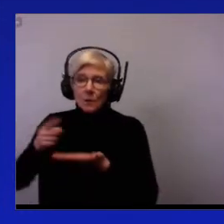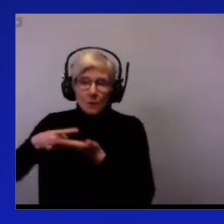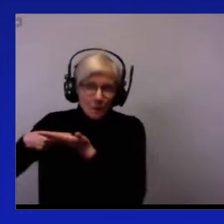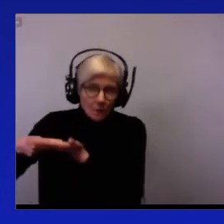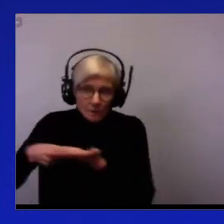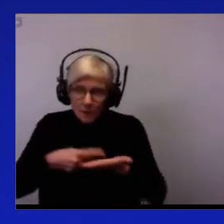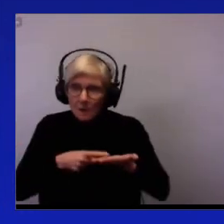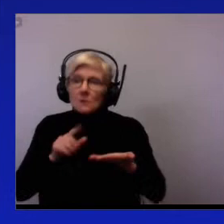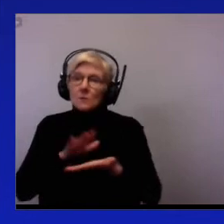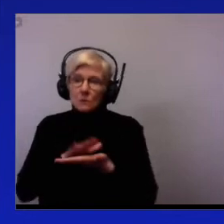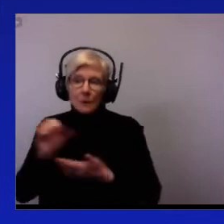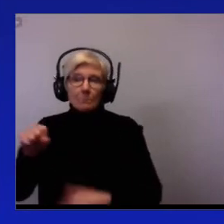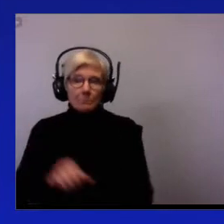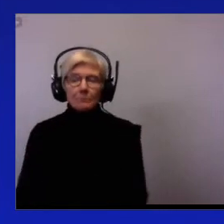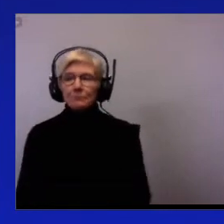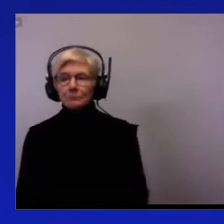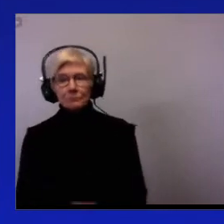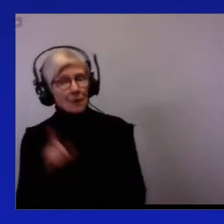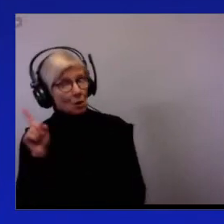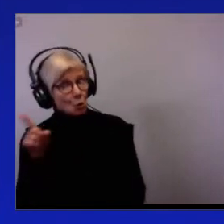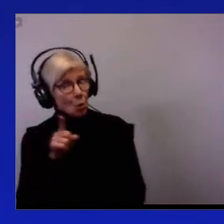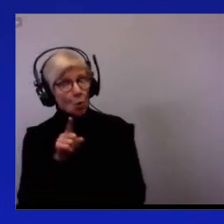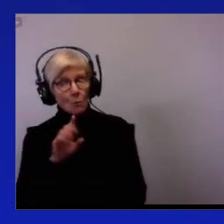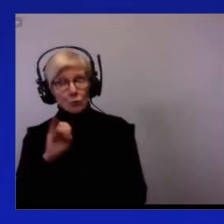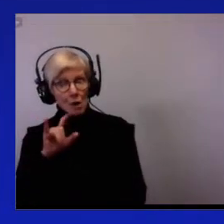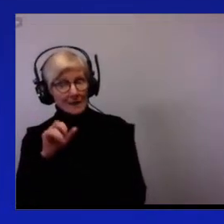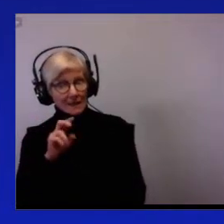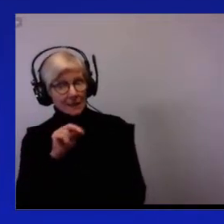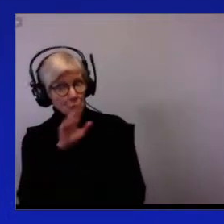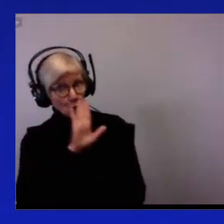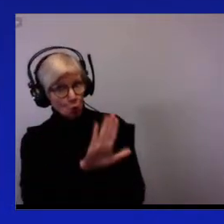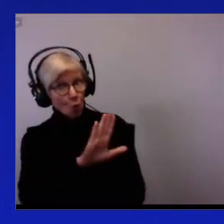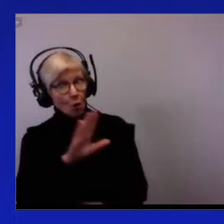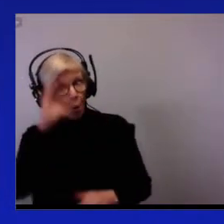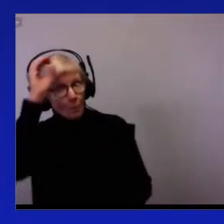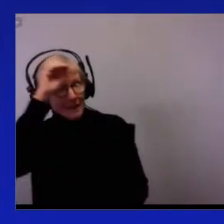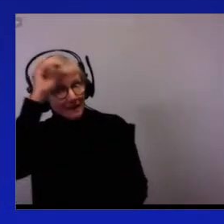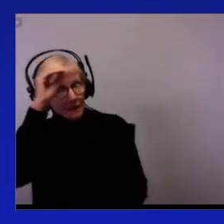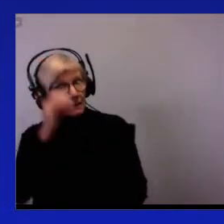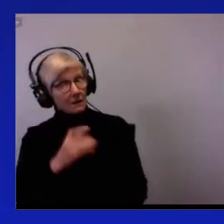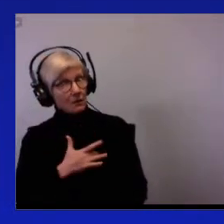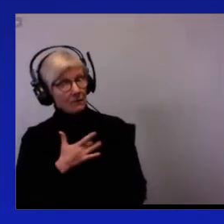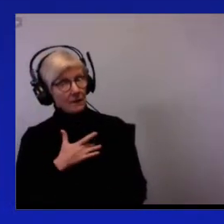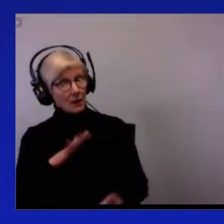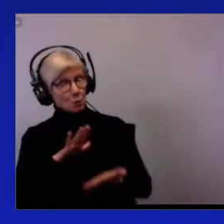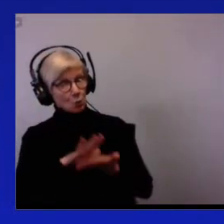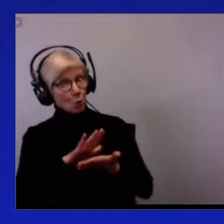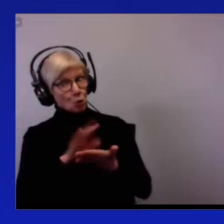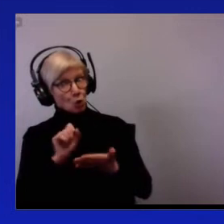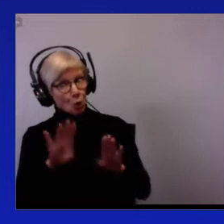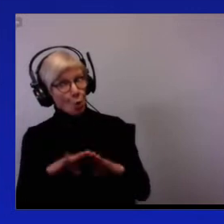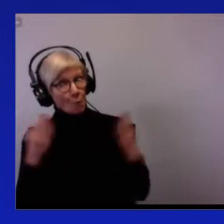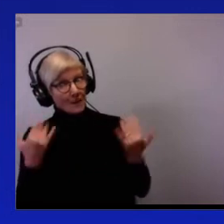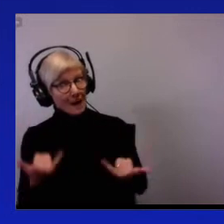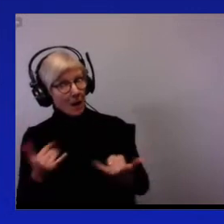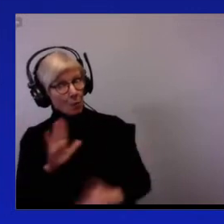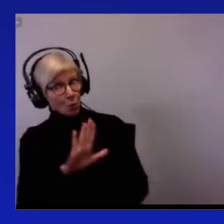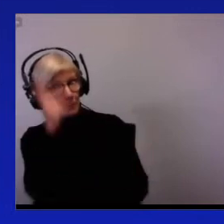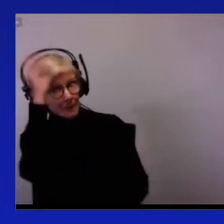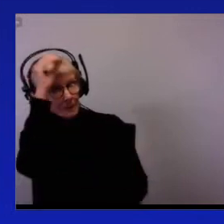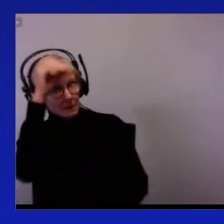the situation. And it's your professional opinion that schools in Ottawa should reopen now. Is that